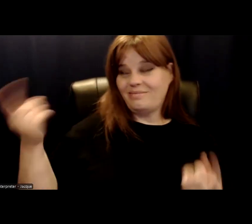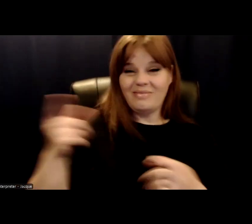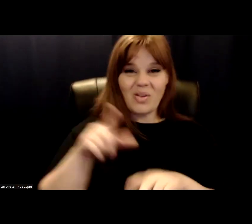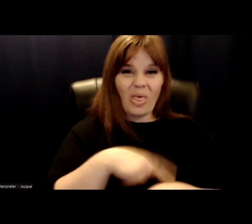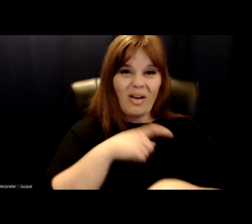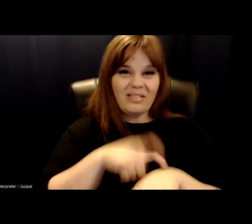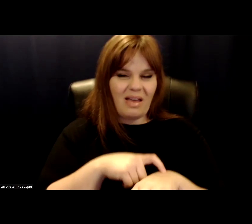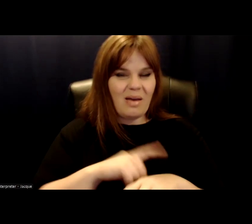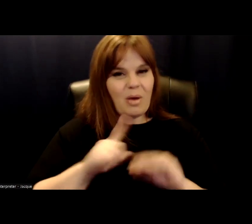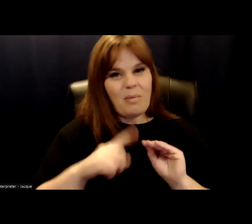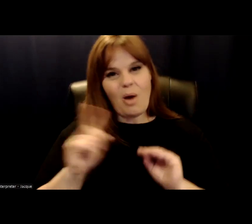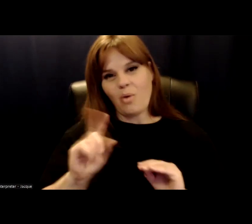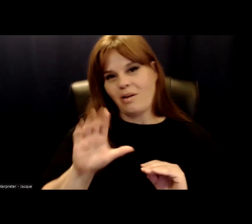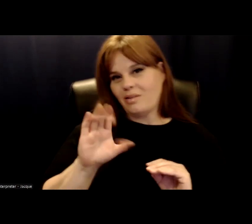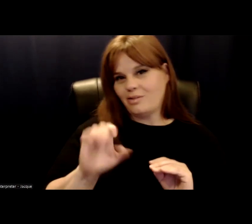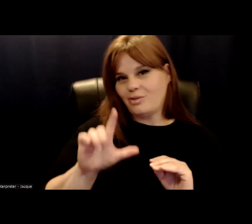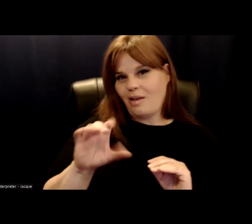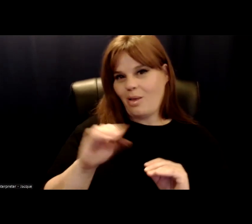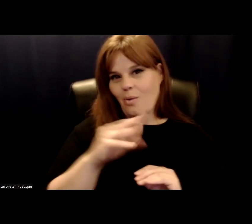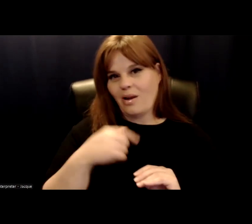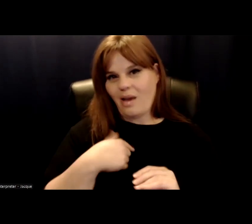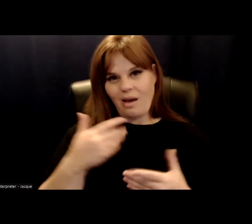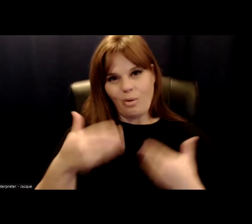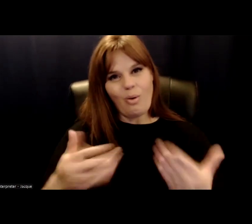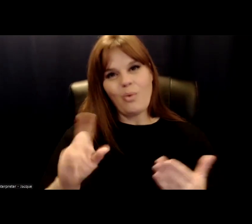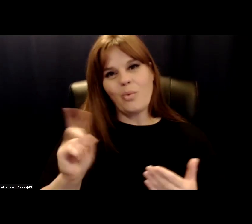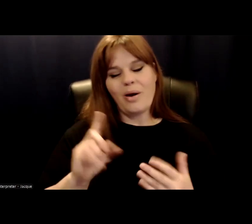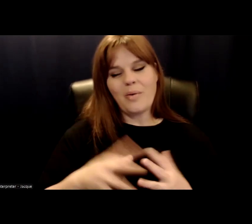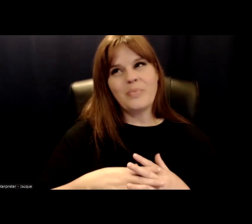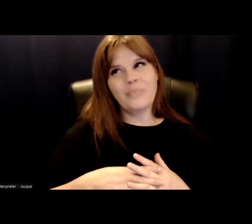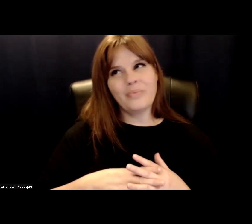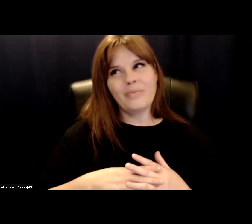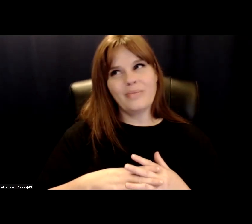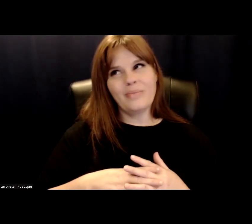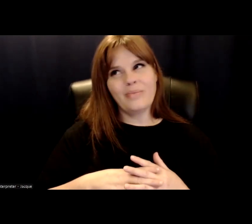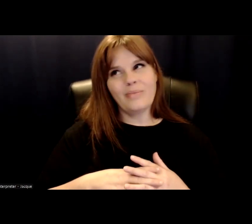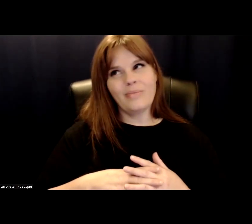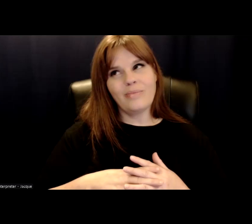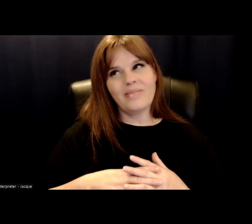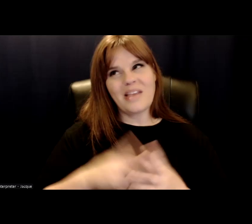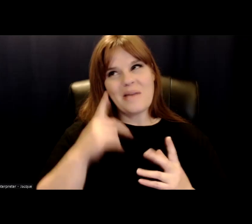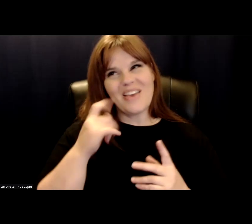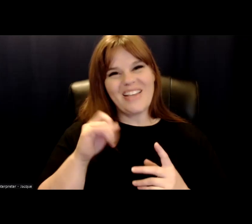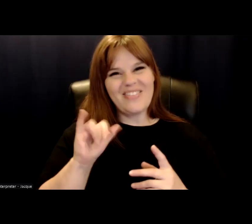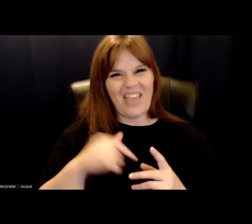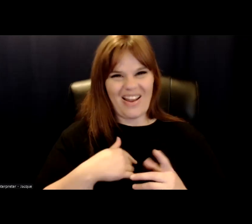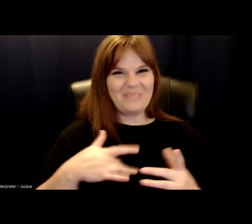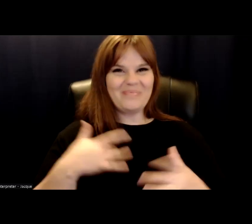where the cello and I are going, and because of that, super excited to share it with people.